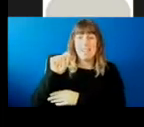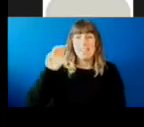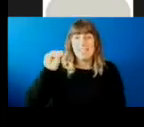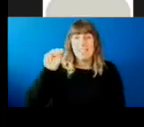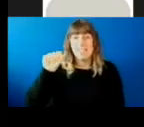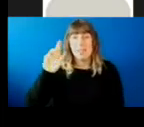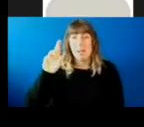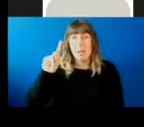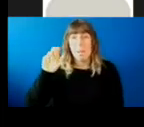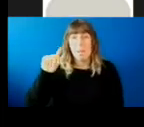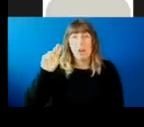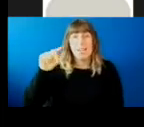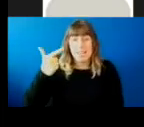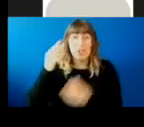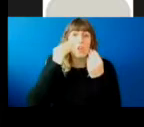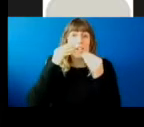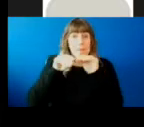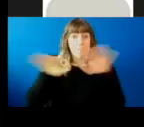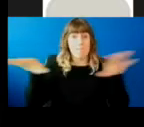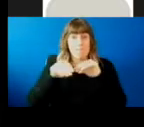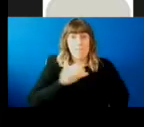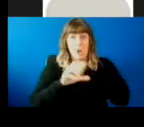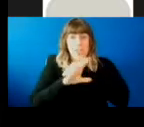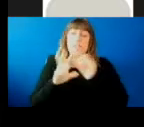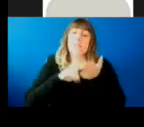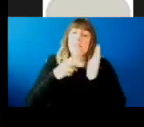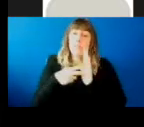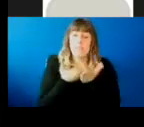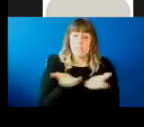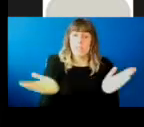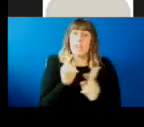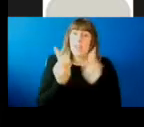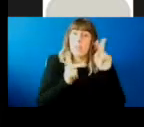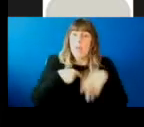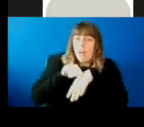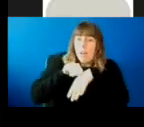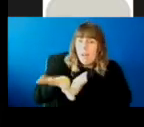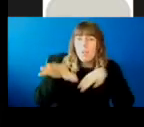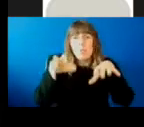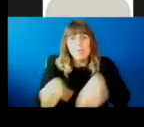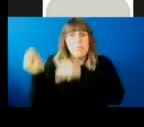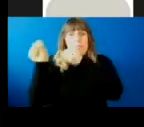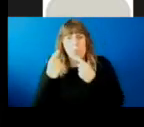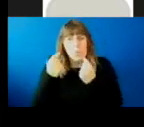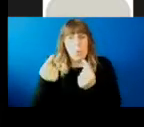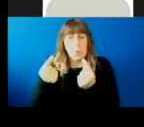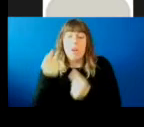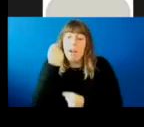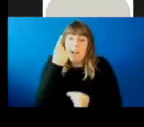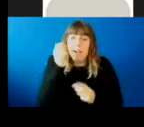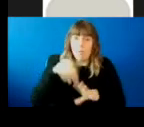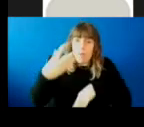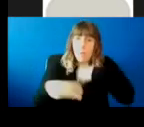a practice of driving an audience to do something, to take action, by giving them stuff that's